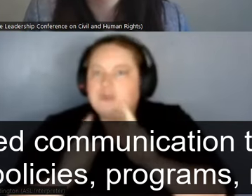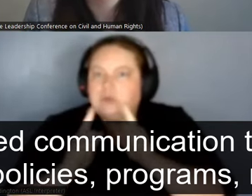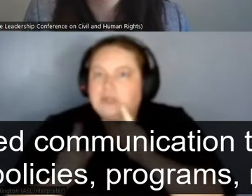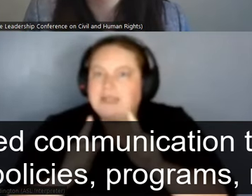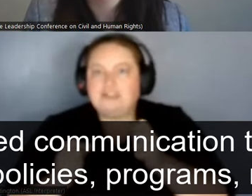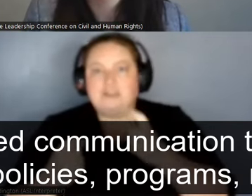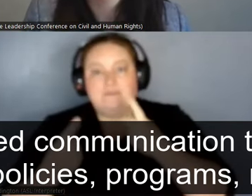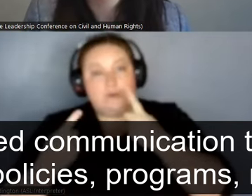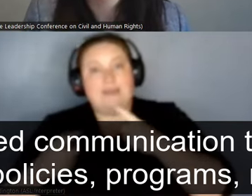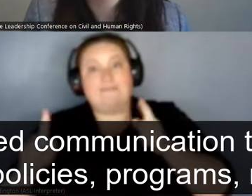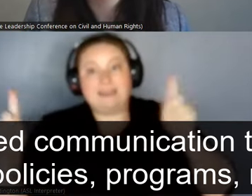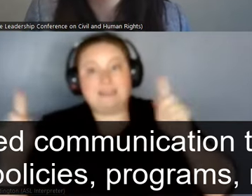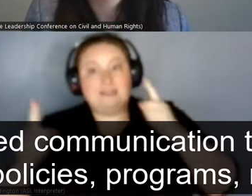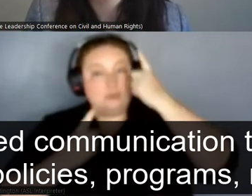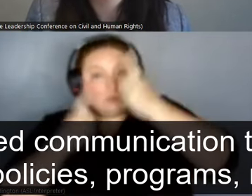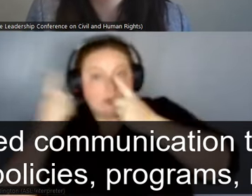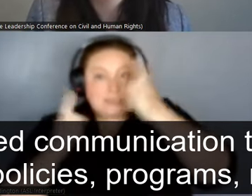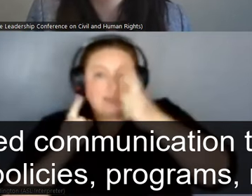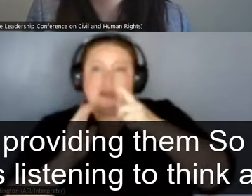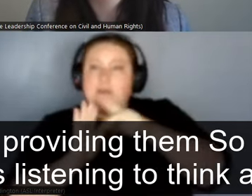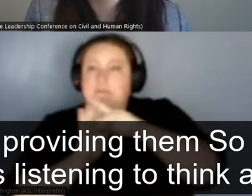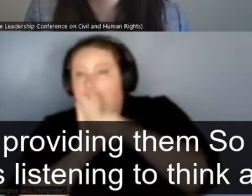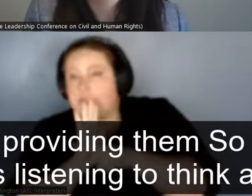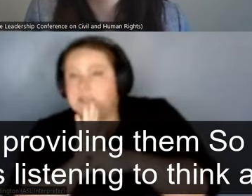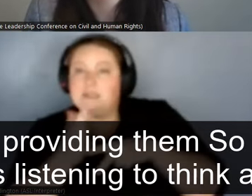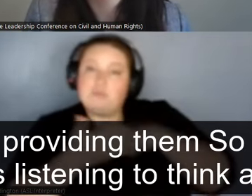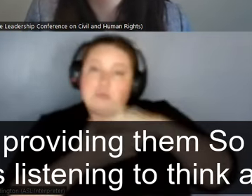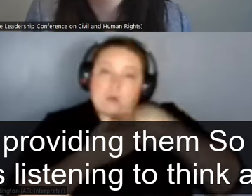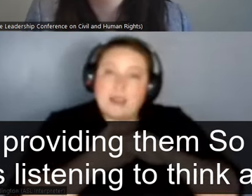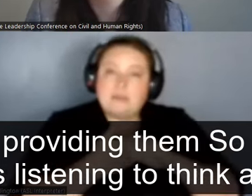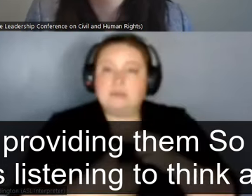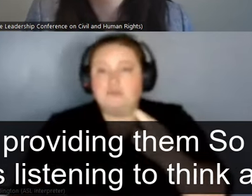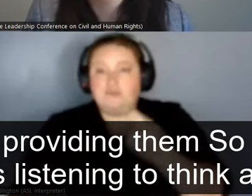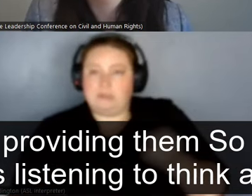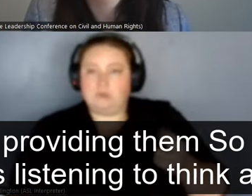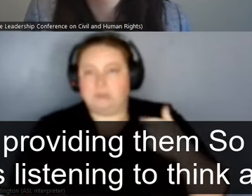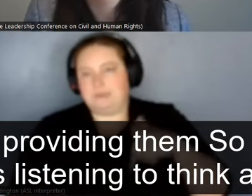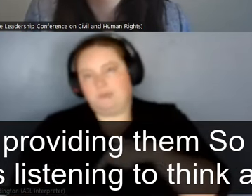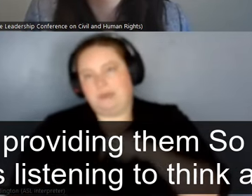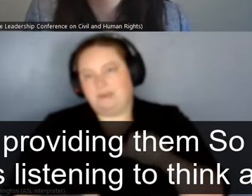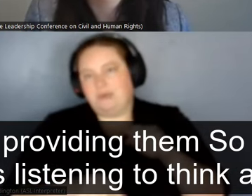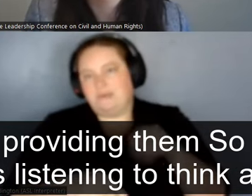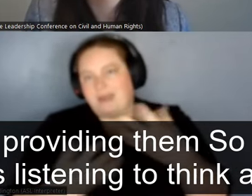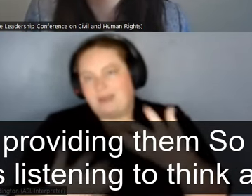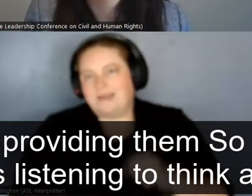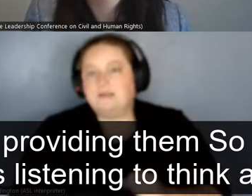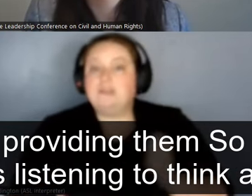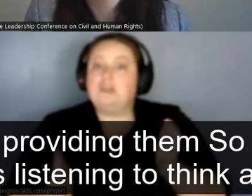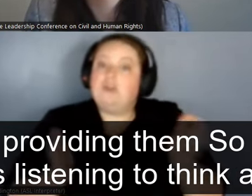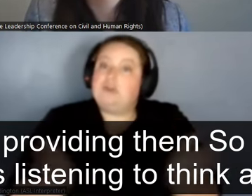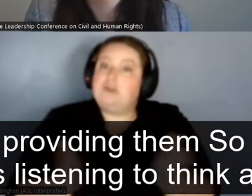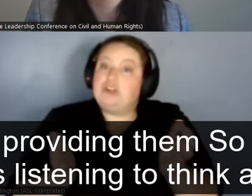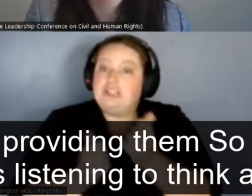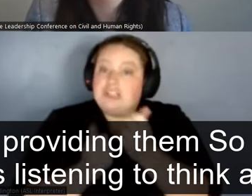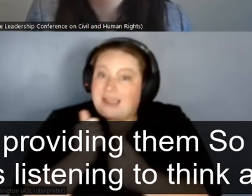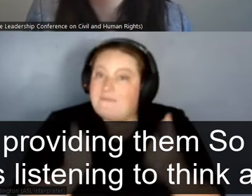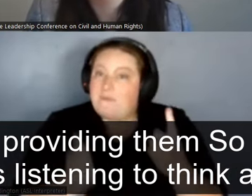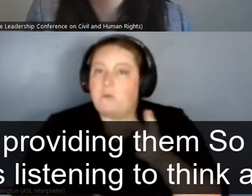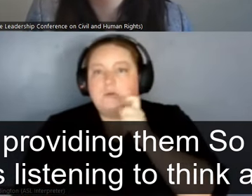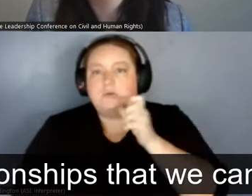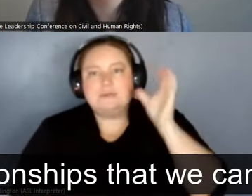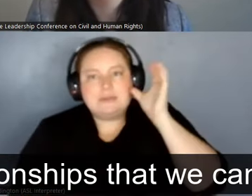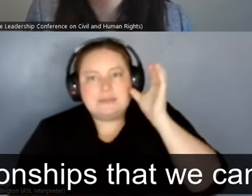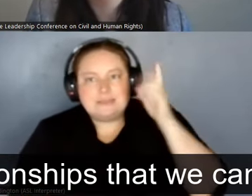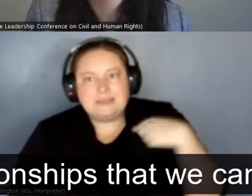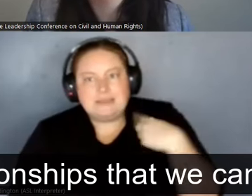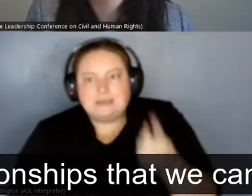effectively think through policies, programs, resources that we can be providing them. So encouraging everyone who's listening in to think about